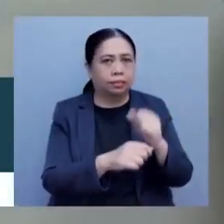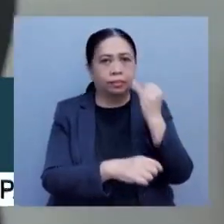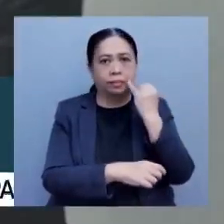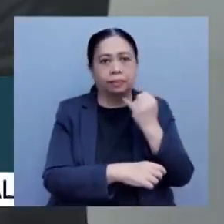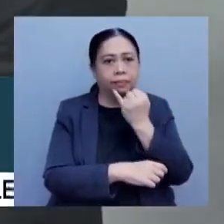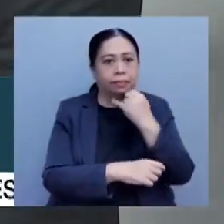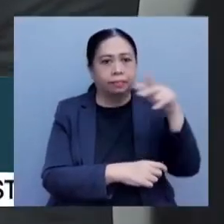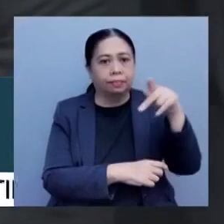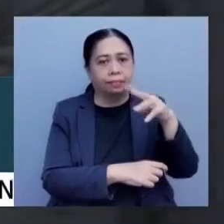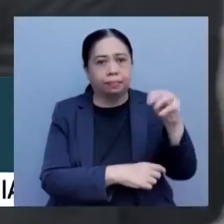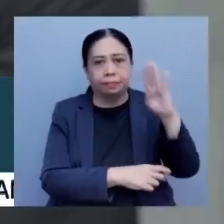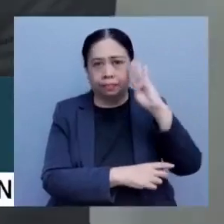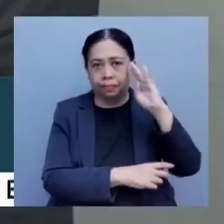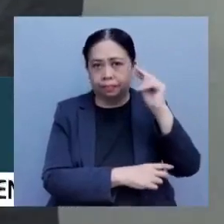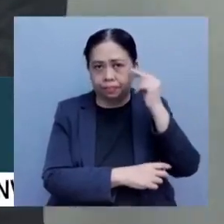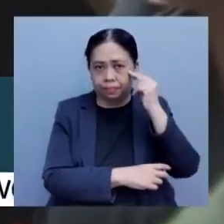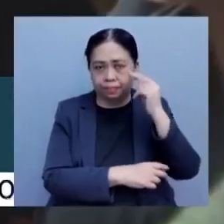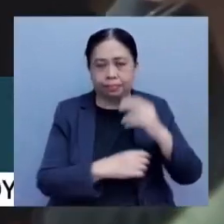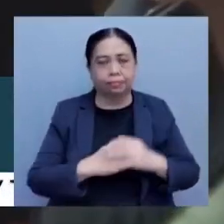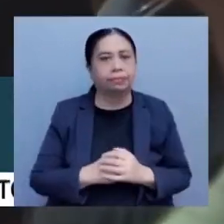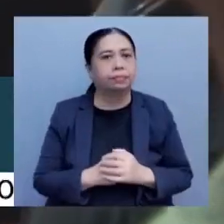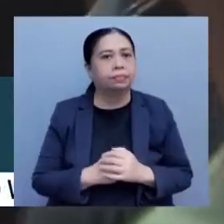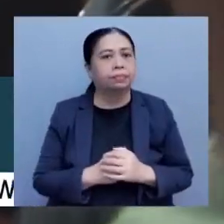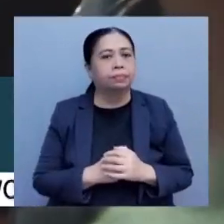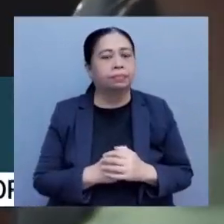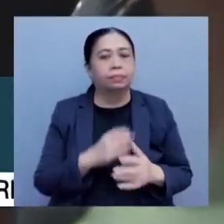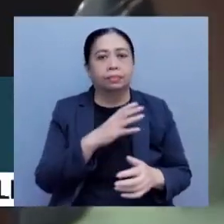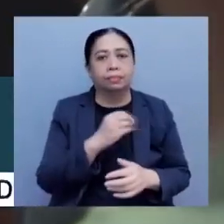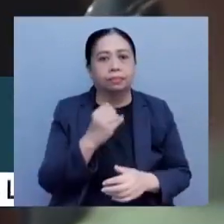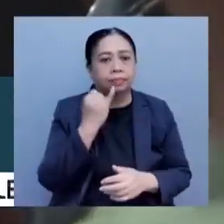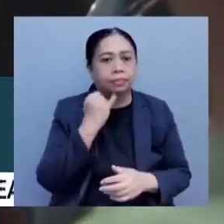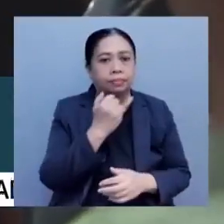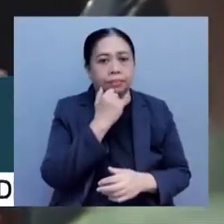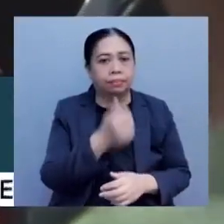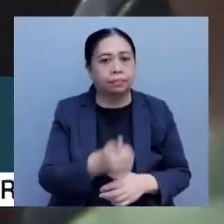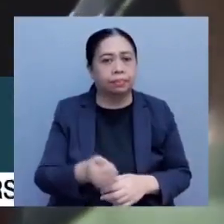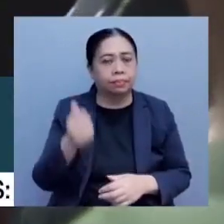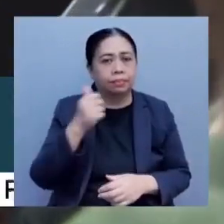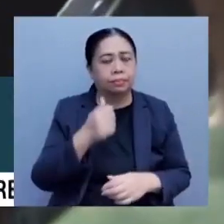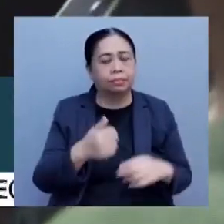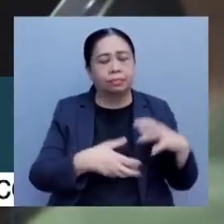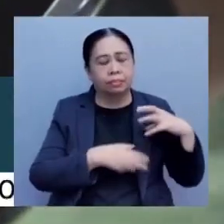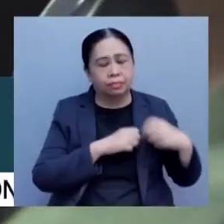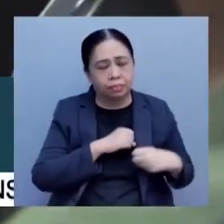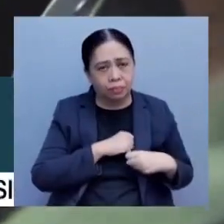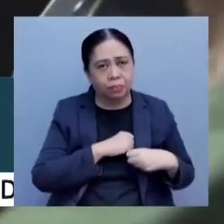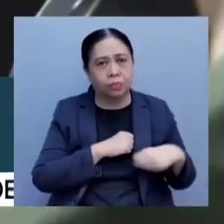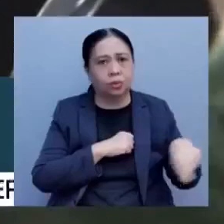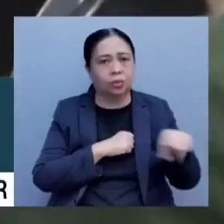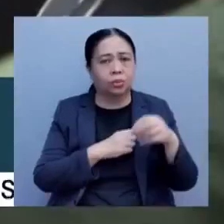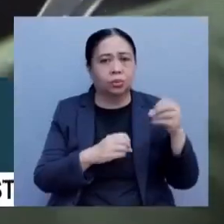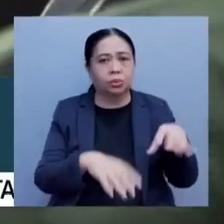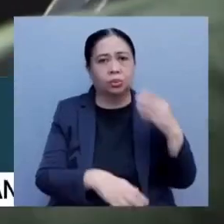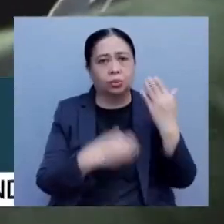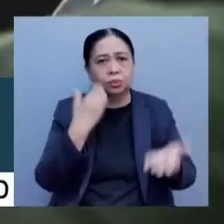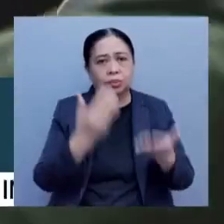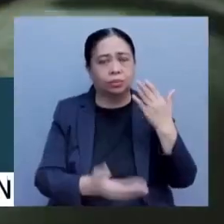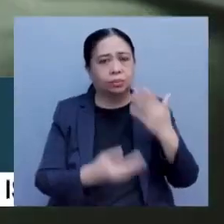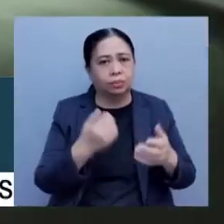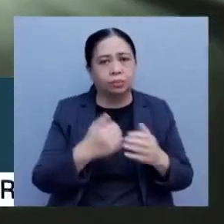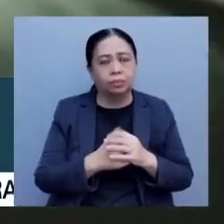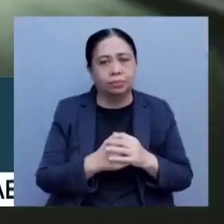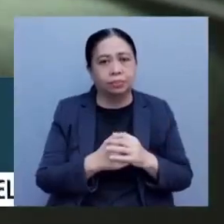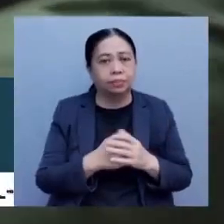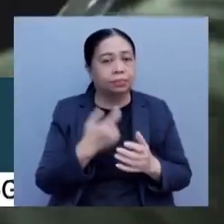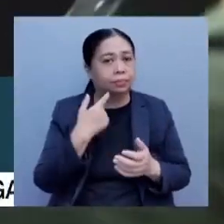Prime Minister Benjamin Netanyahu, and Israelis grieving the loss of their loved ones. Blinken said he arrived